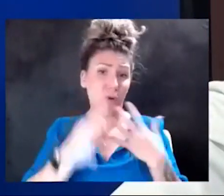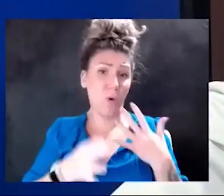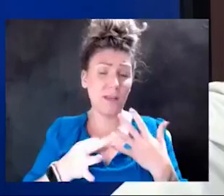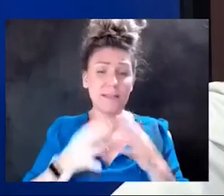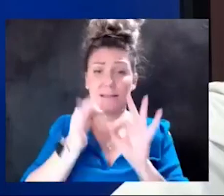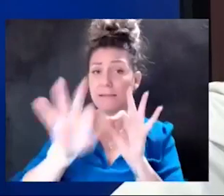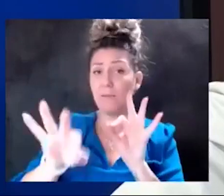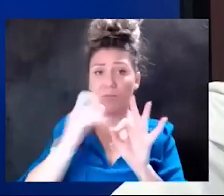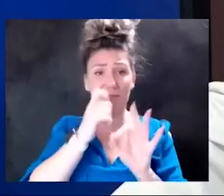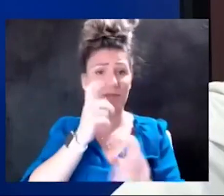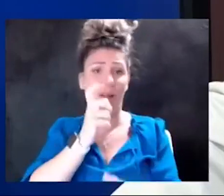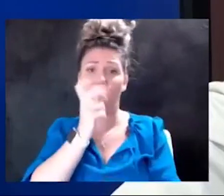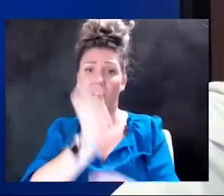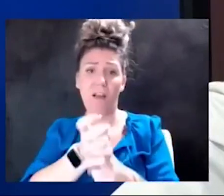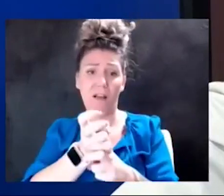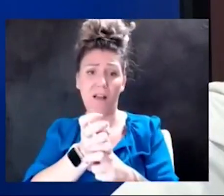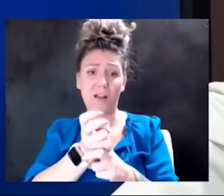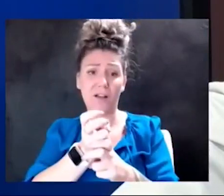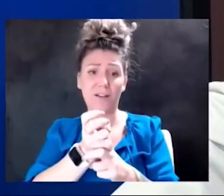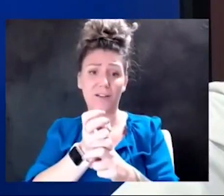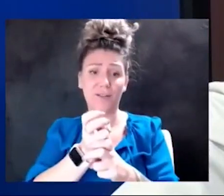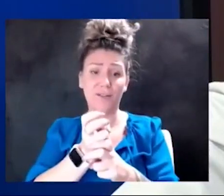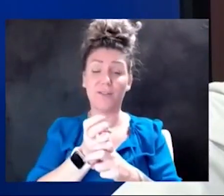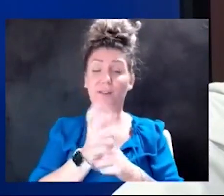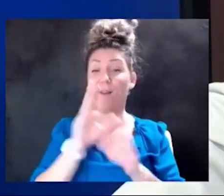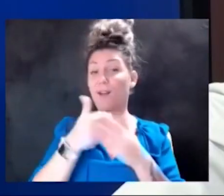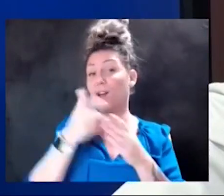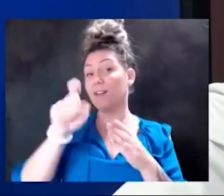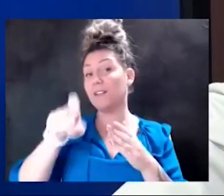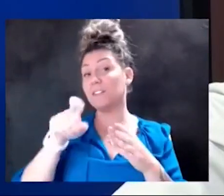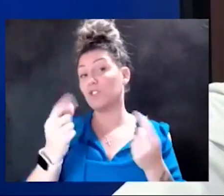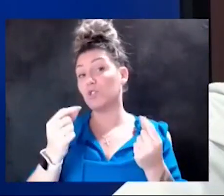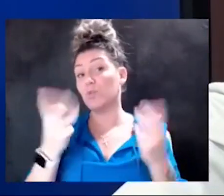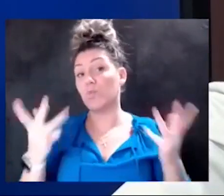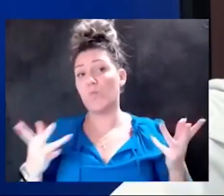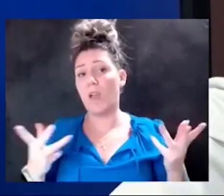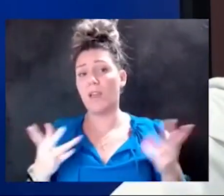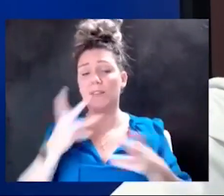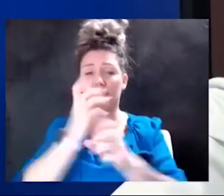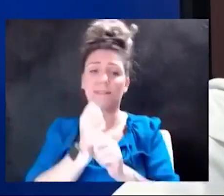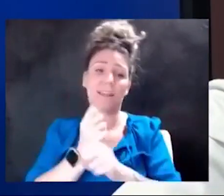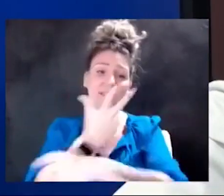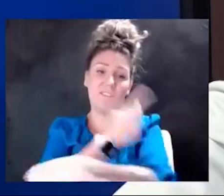hard. All you have to do is get a vaccine. And